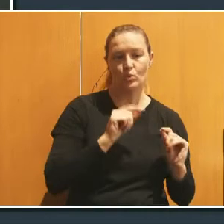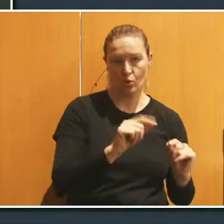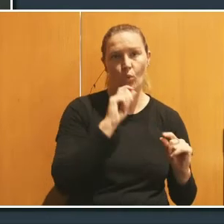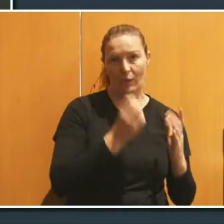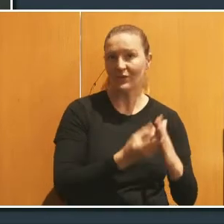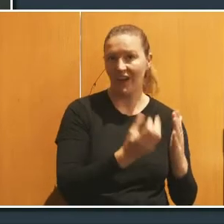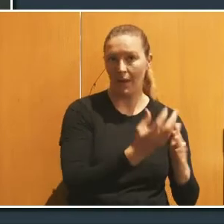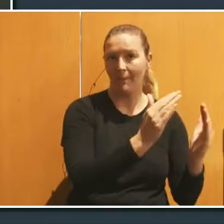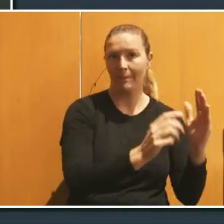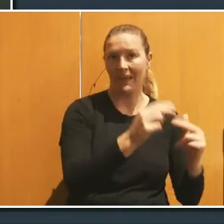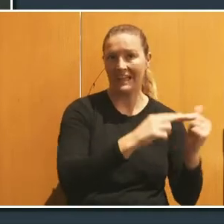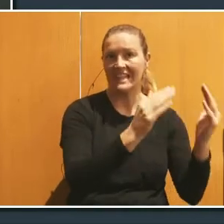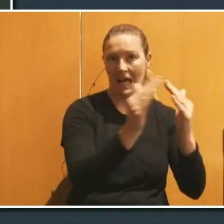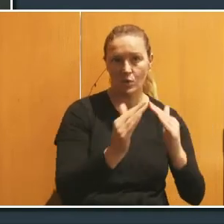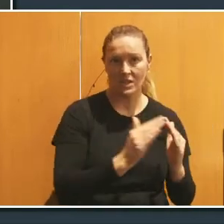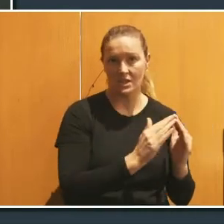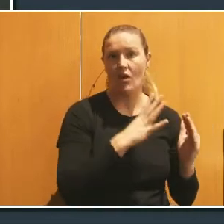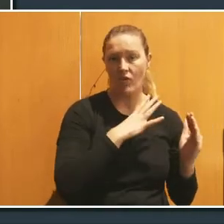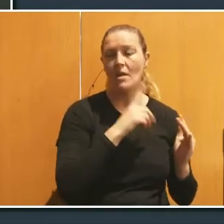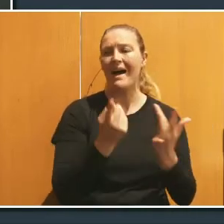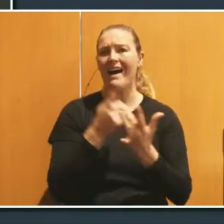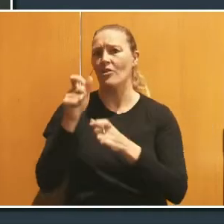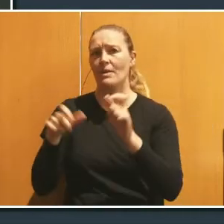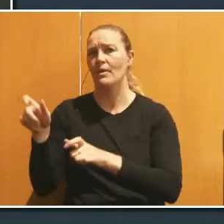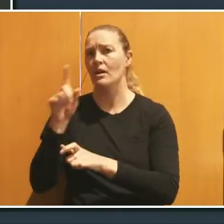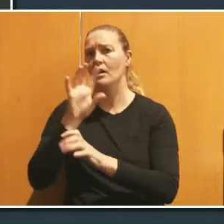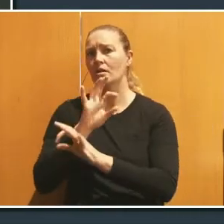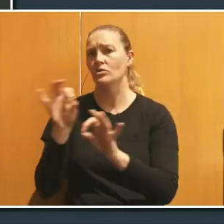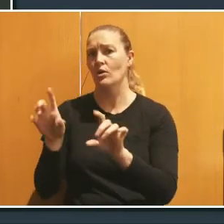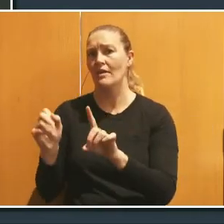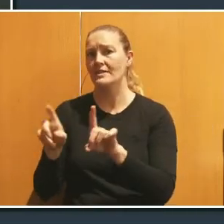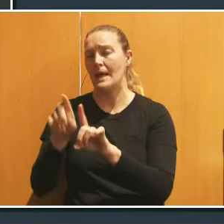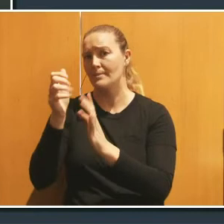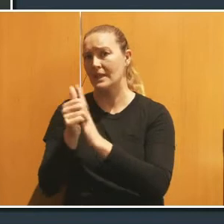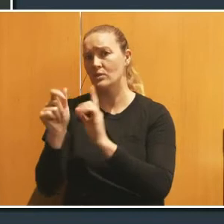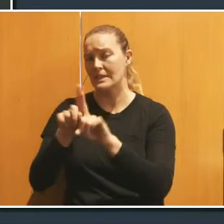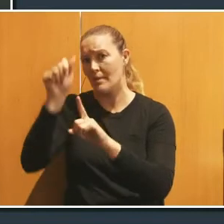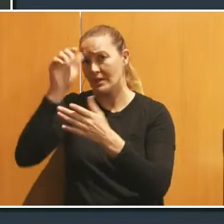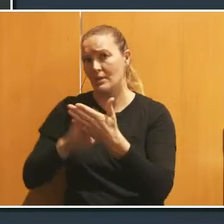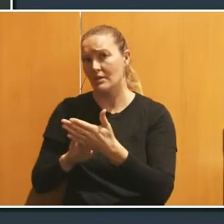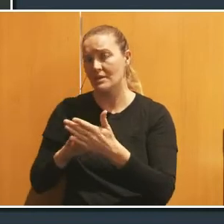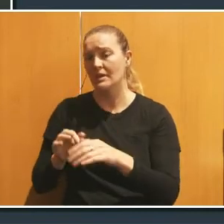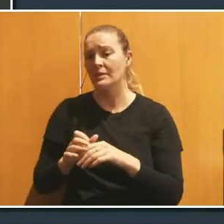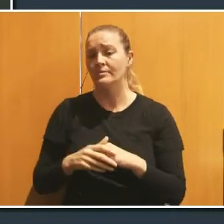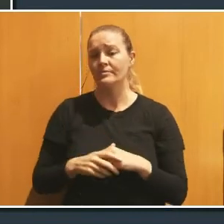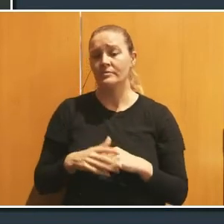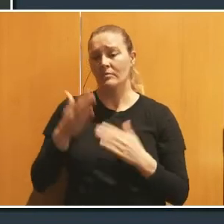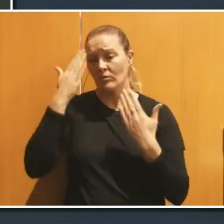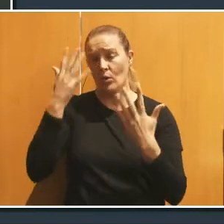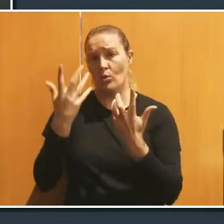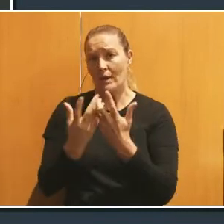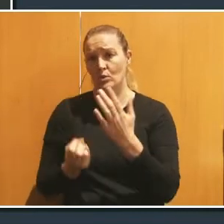it. But for the guy that just owns a lifestyle block that can be split up into a few blocks, knows nothing about